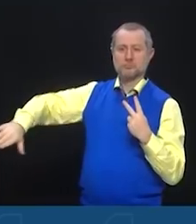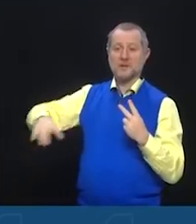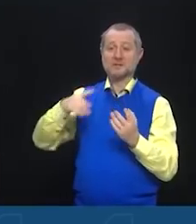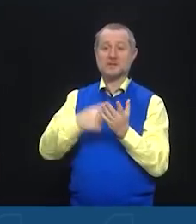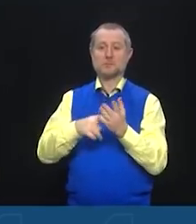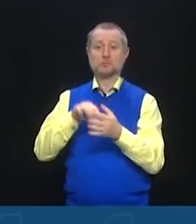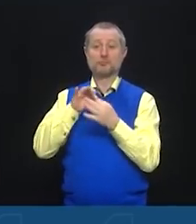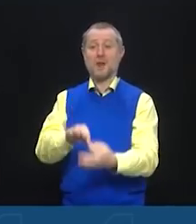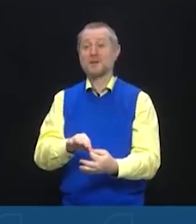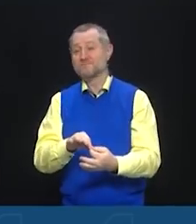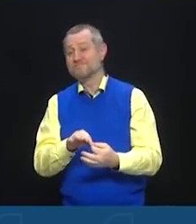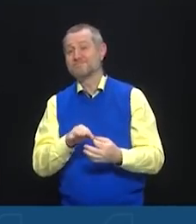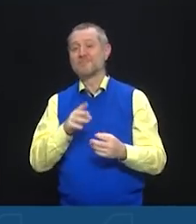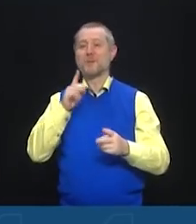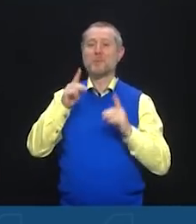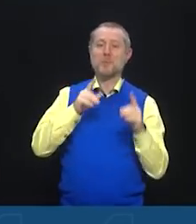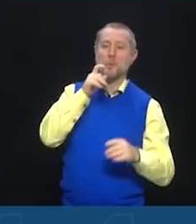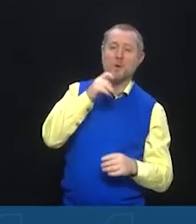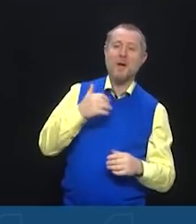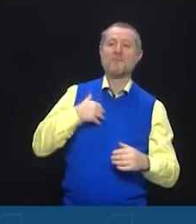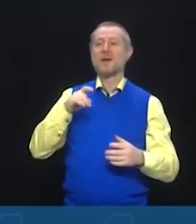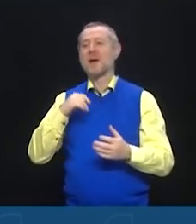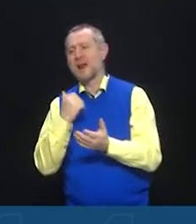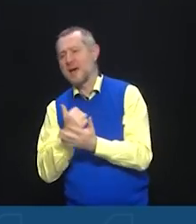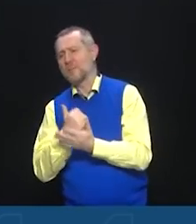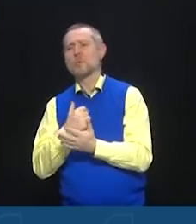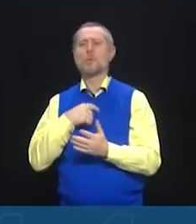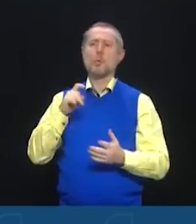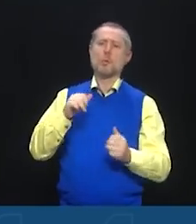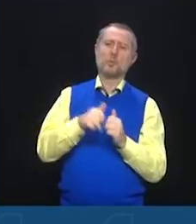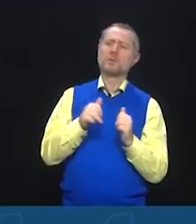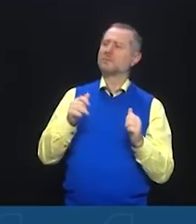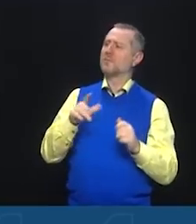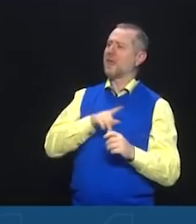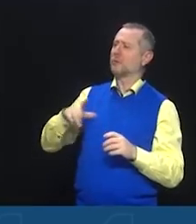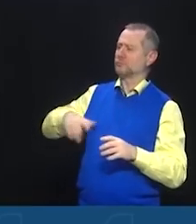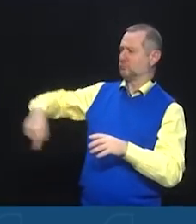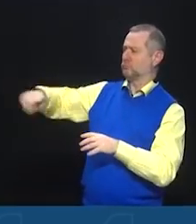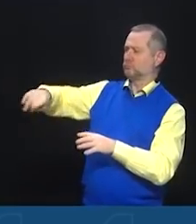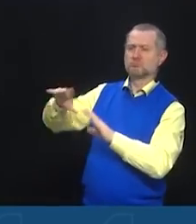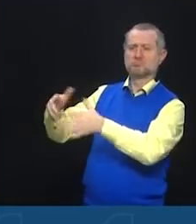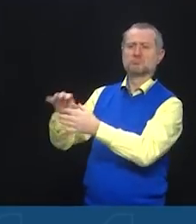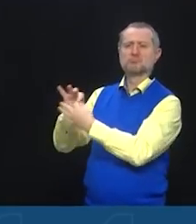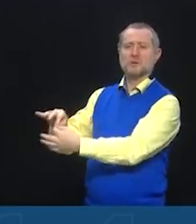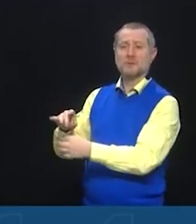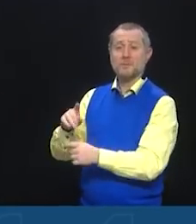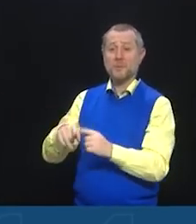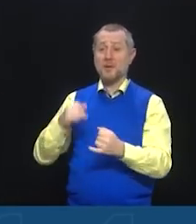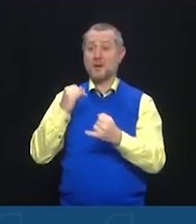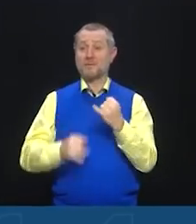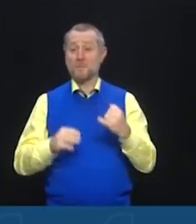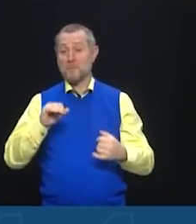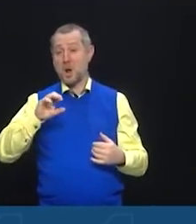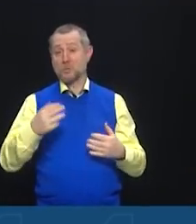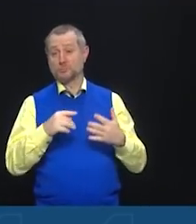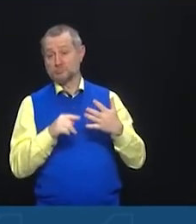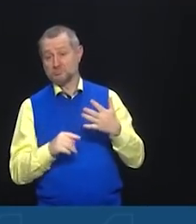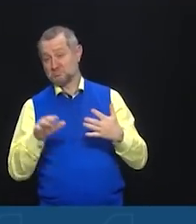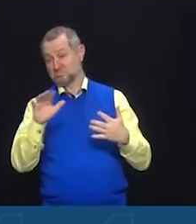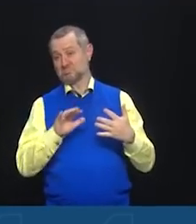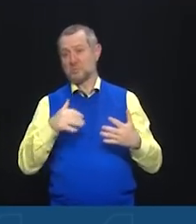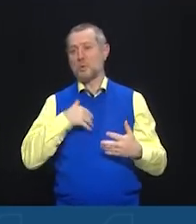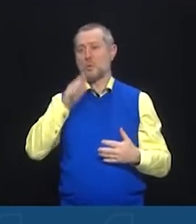COVID relief for individuals will continue with the legislators. But I assure you that by the end of March, or shortly thereafter, we'll have a budget